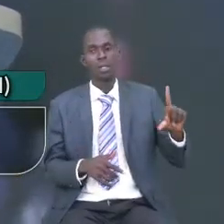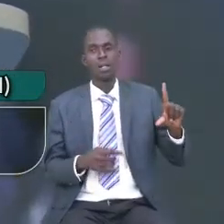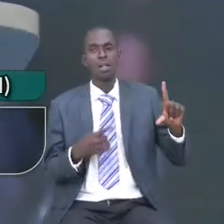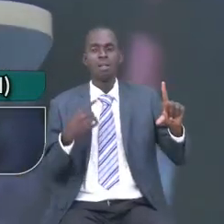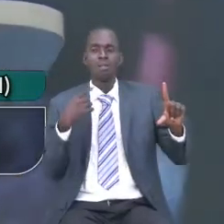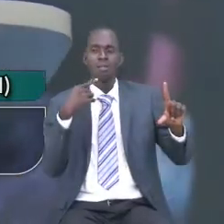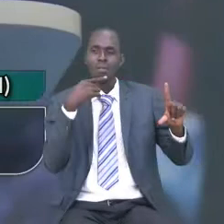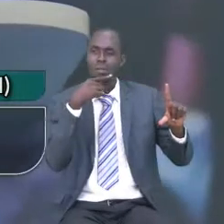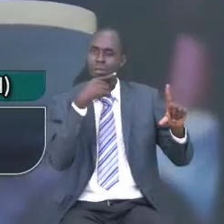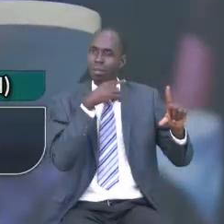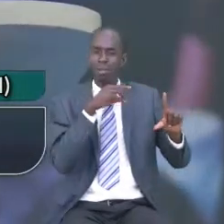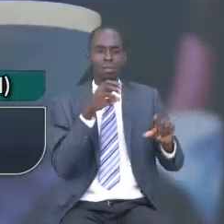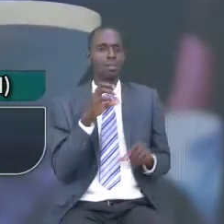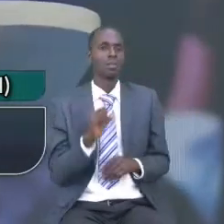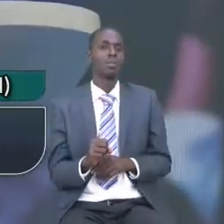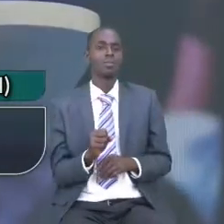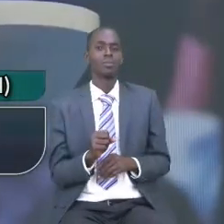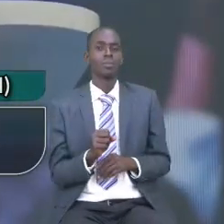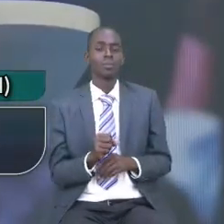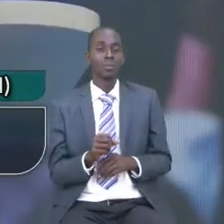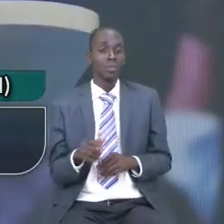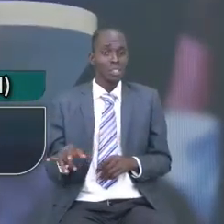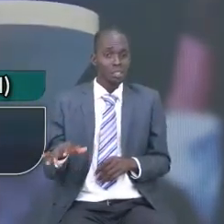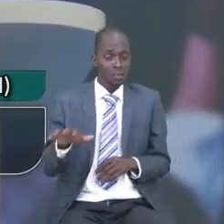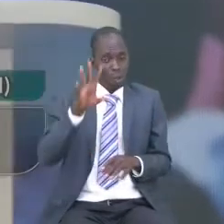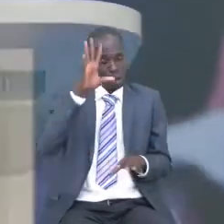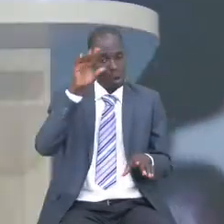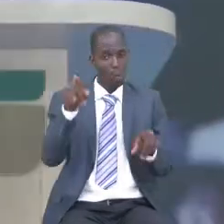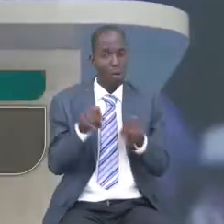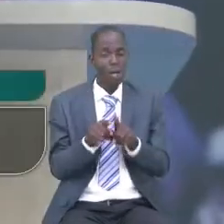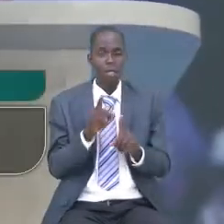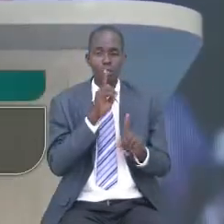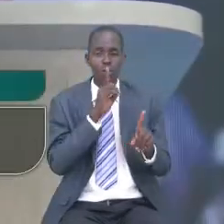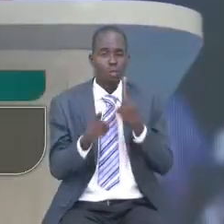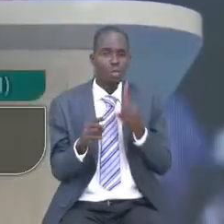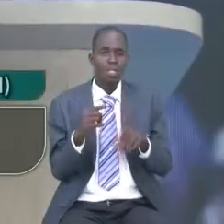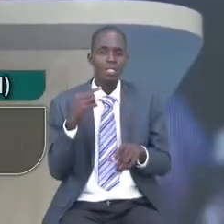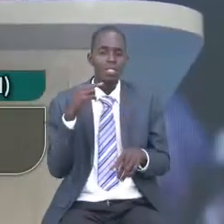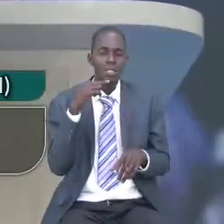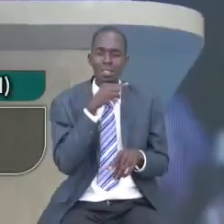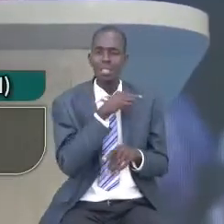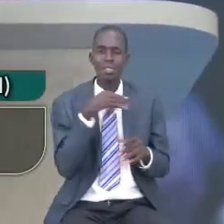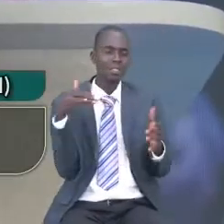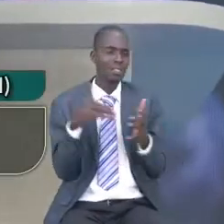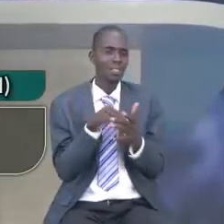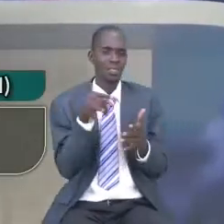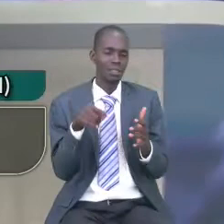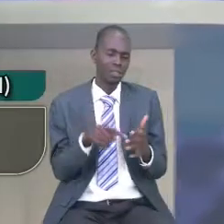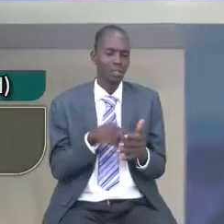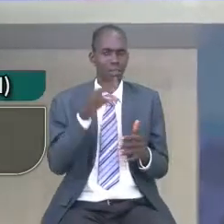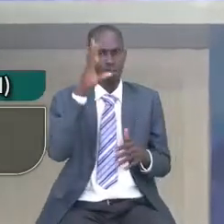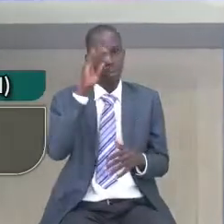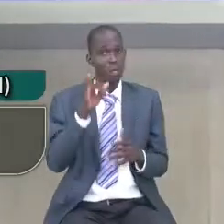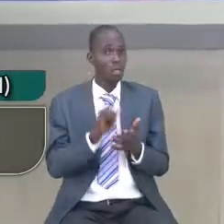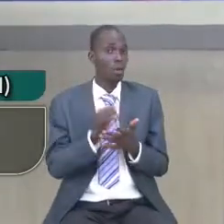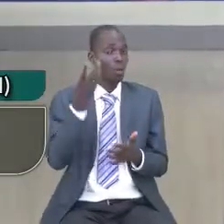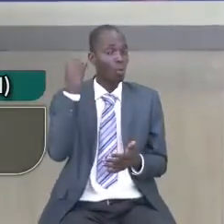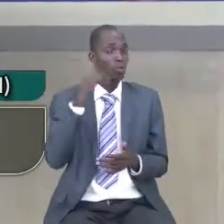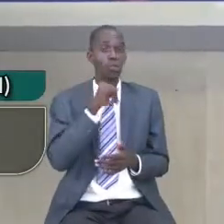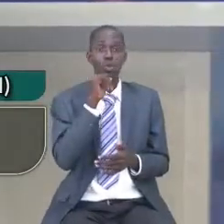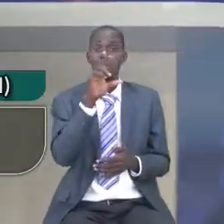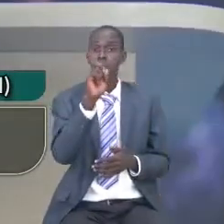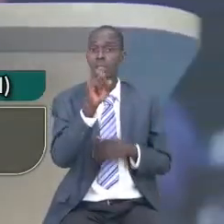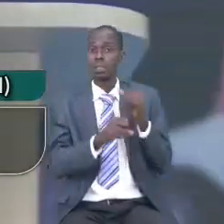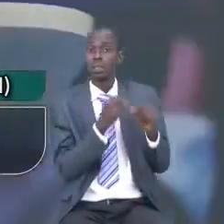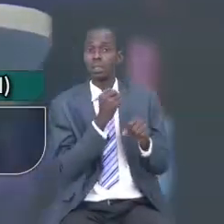lies. They told a big lie against this young man. He wasn't 30 at that time. He was just